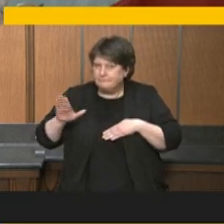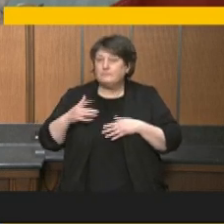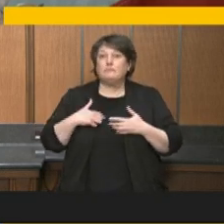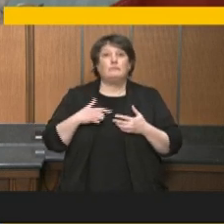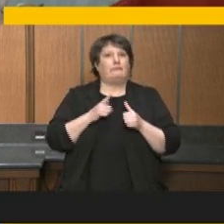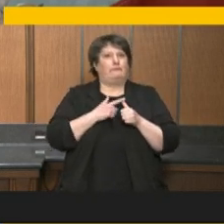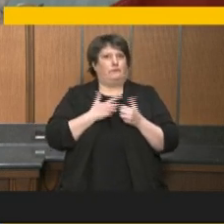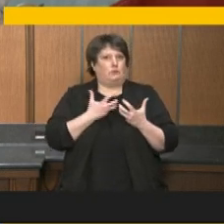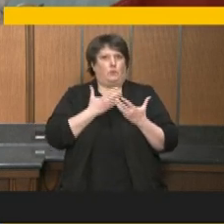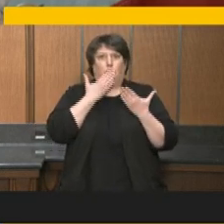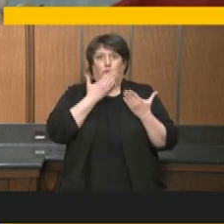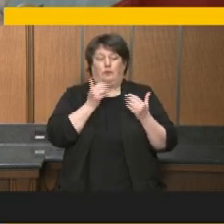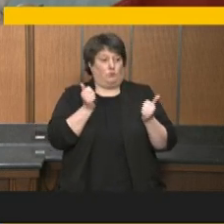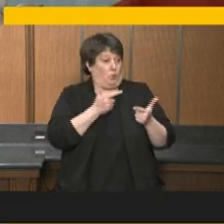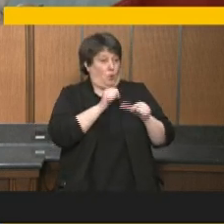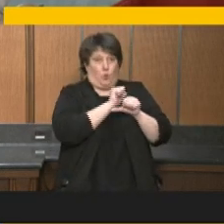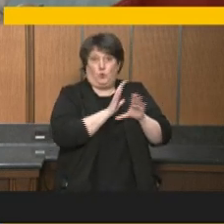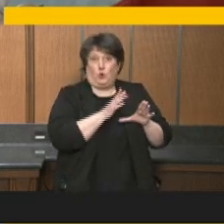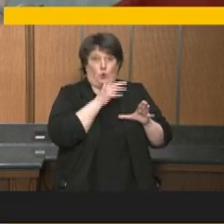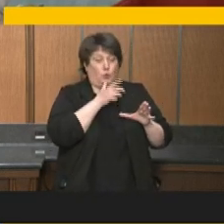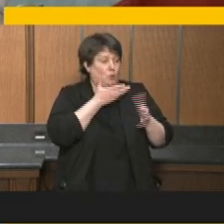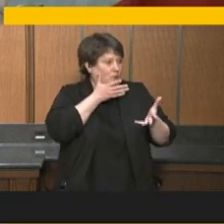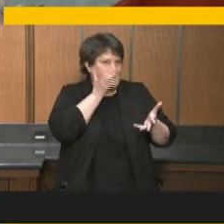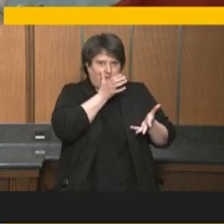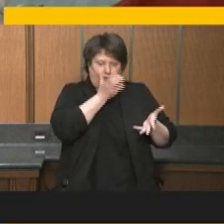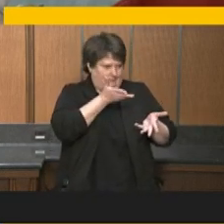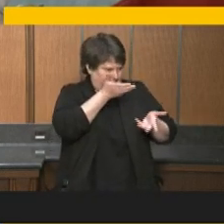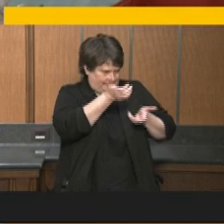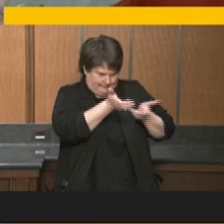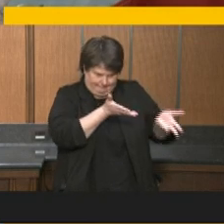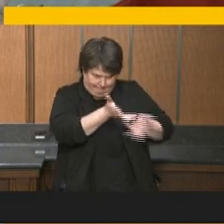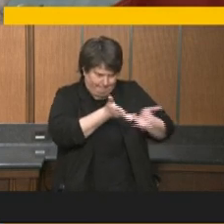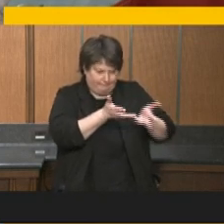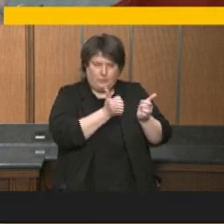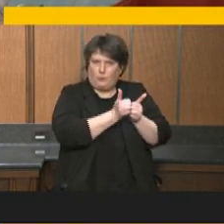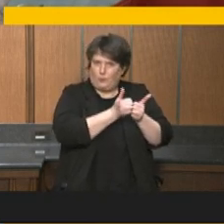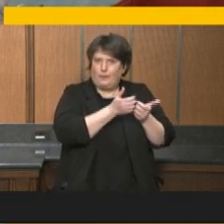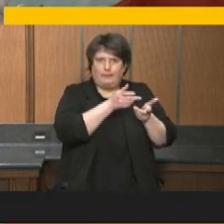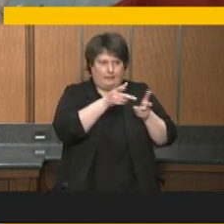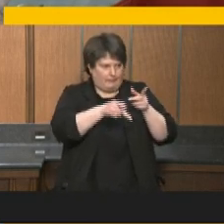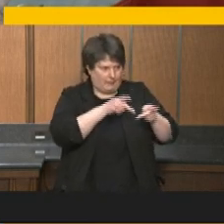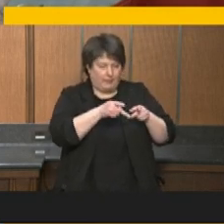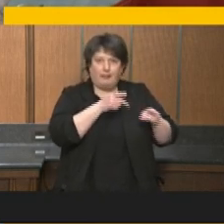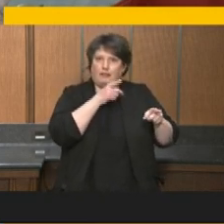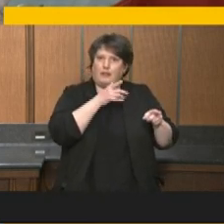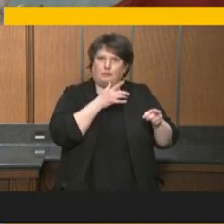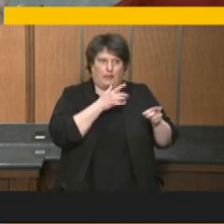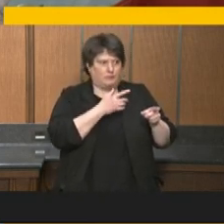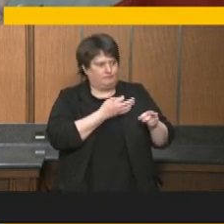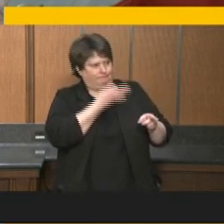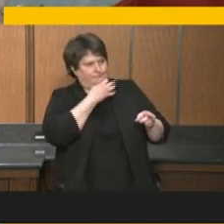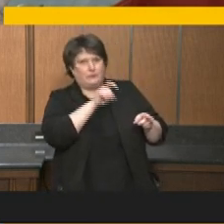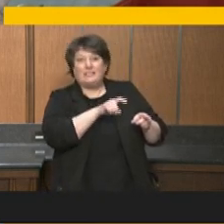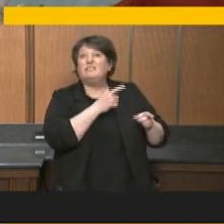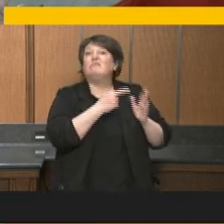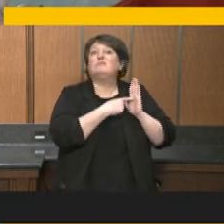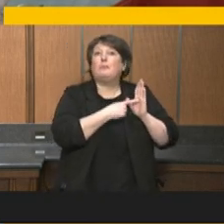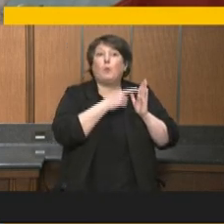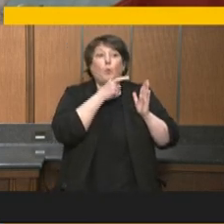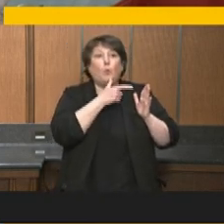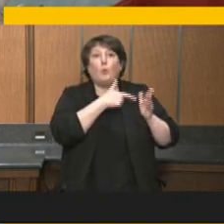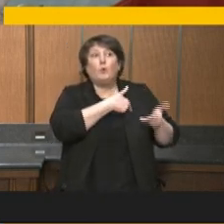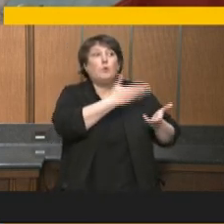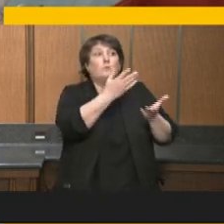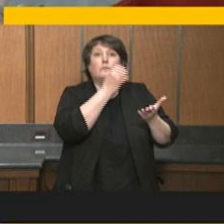of those workers that are on the front line, that are serving in a variety of different ways, in essential ways, that keep our groceries stocked, our